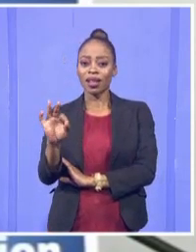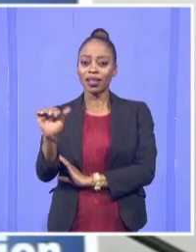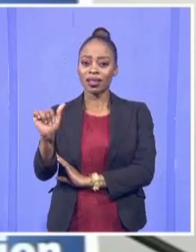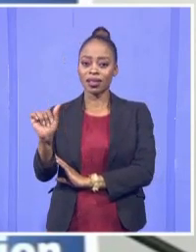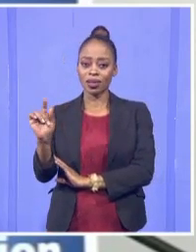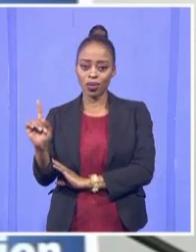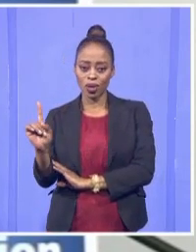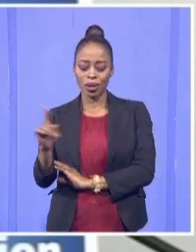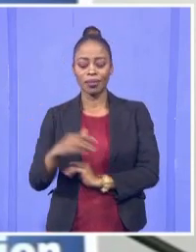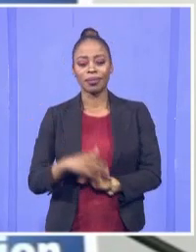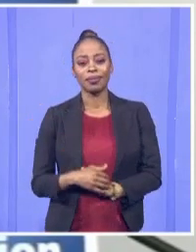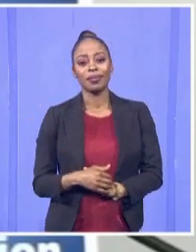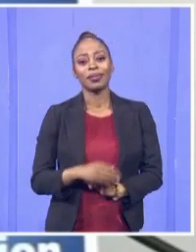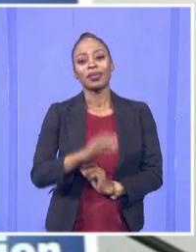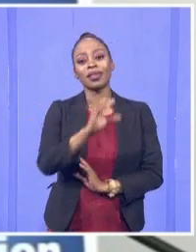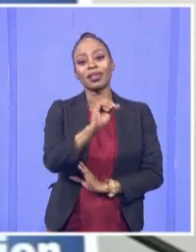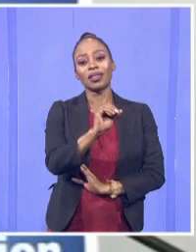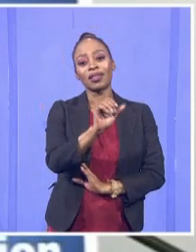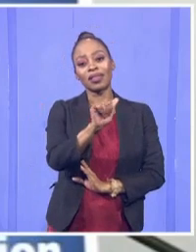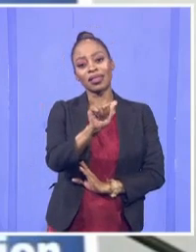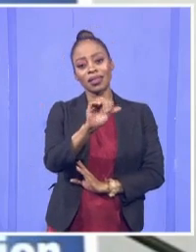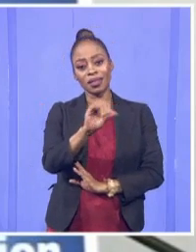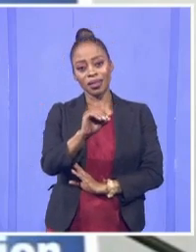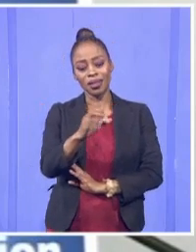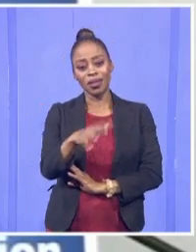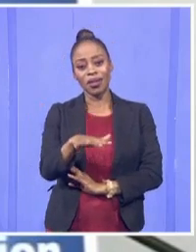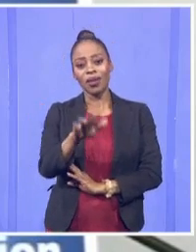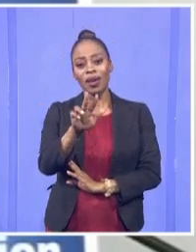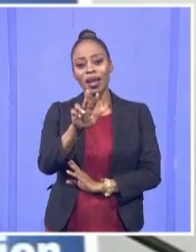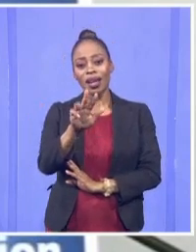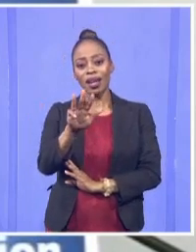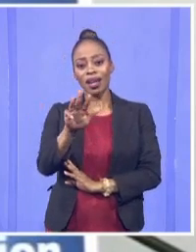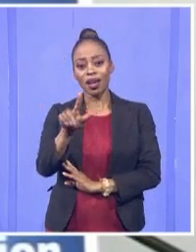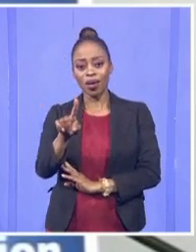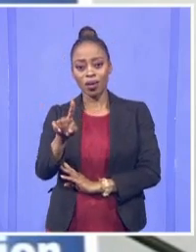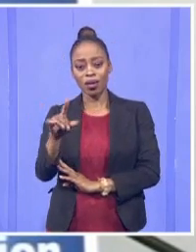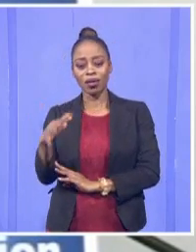0361. 060 891